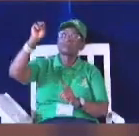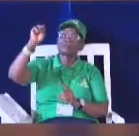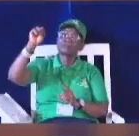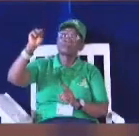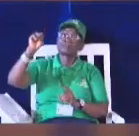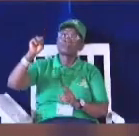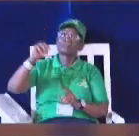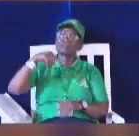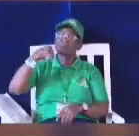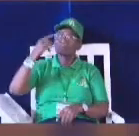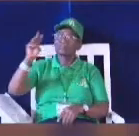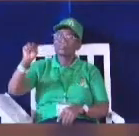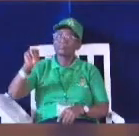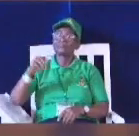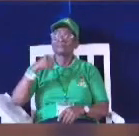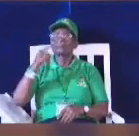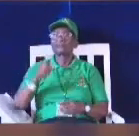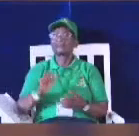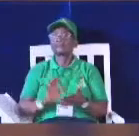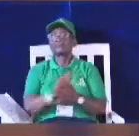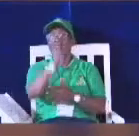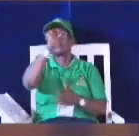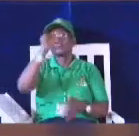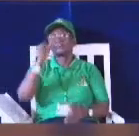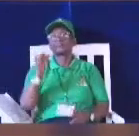who believes.